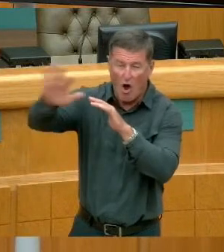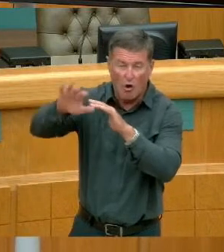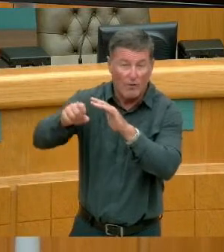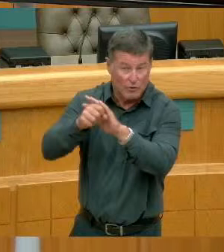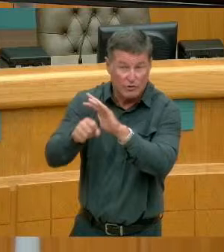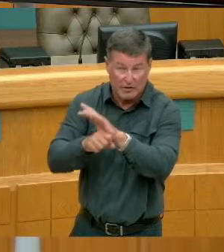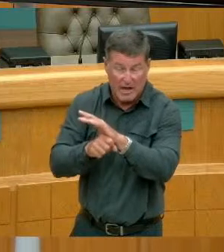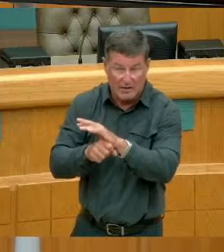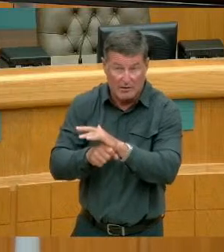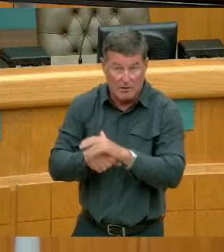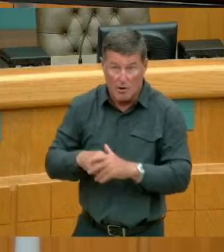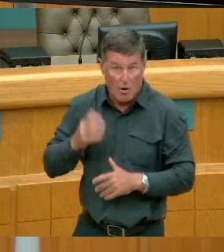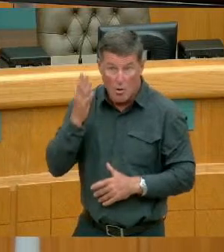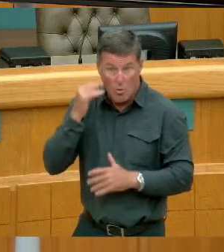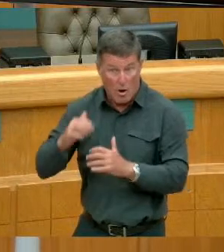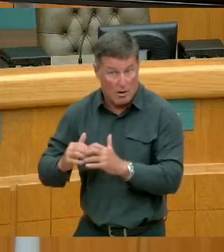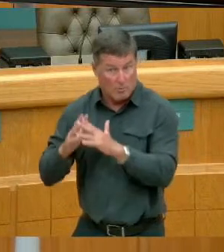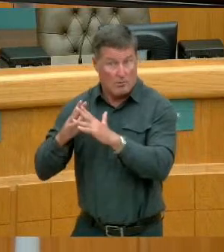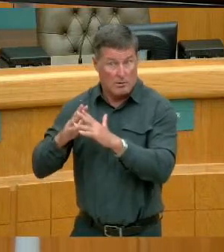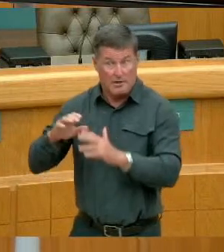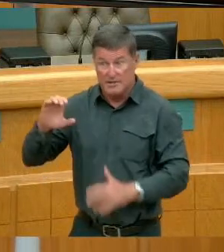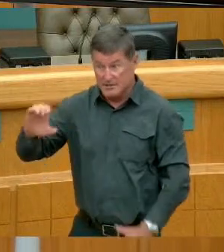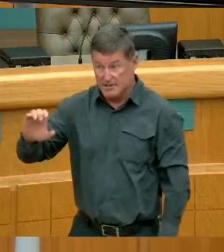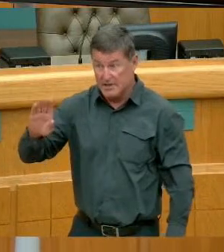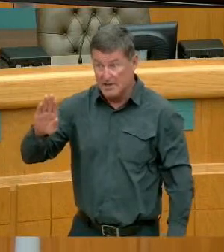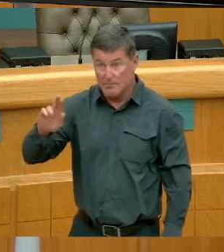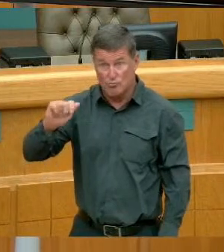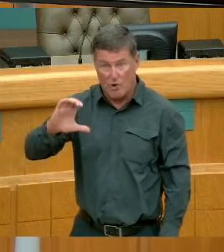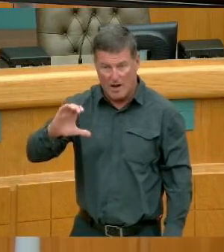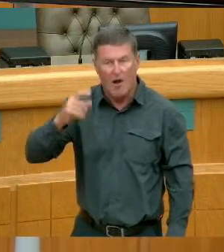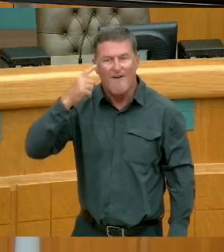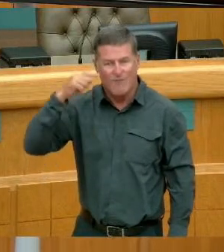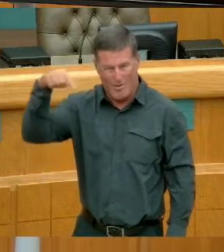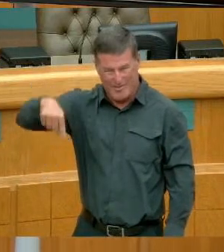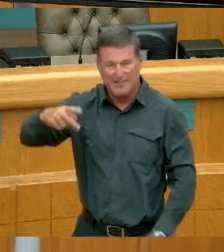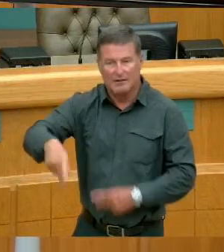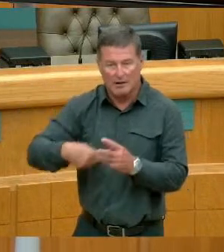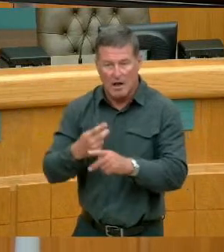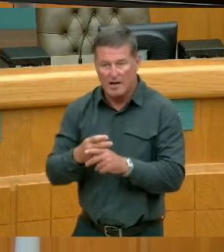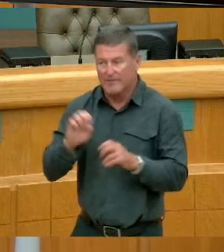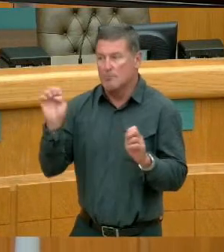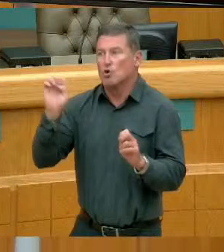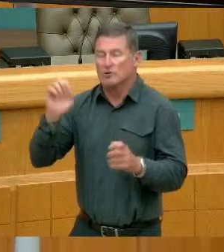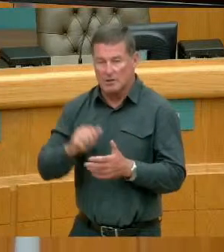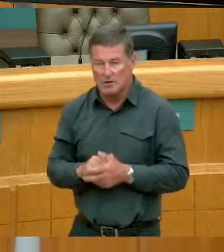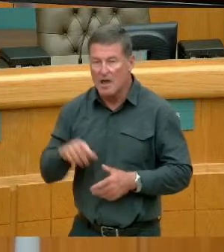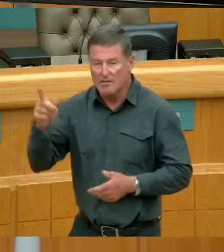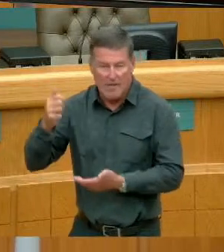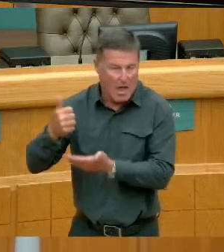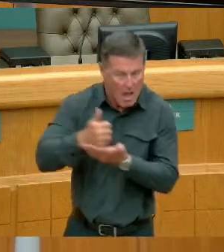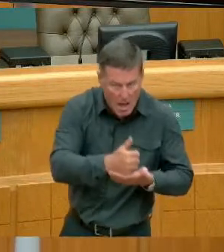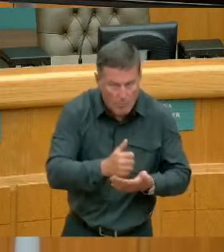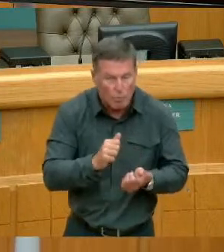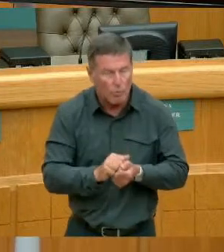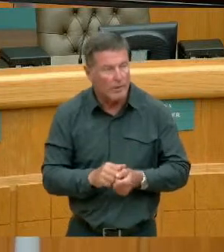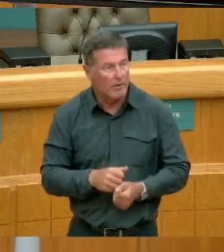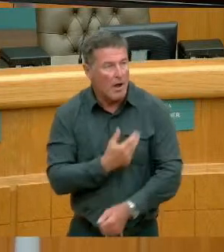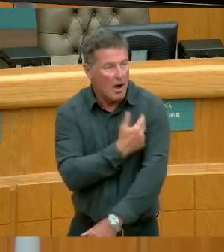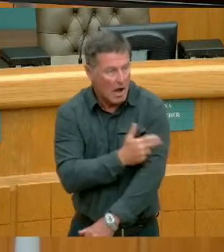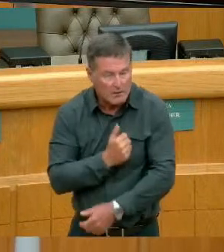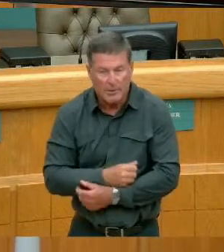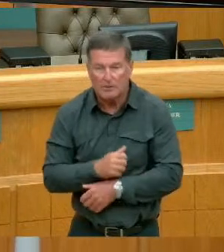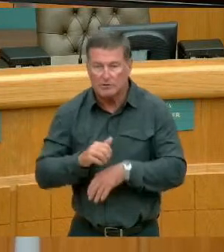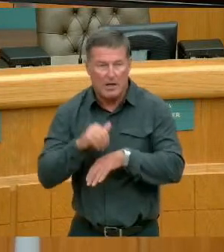whose reason for being in existence is exactly events like this. So they help manage hospitals, hospital resources, they help